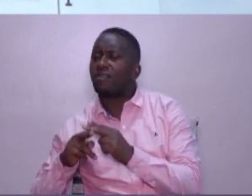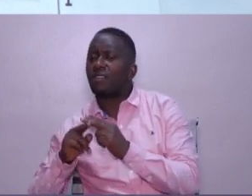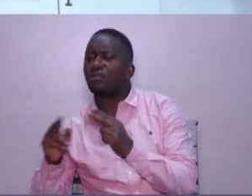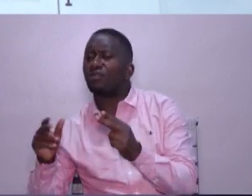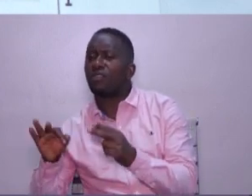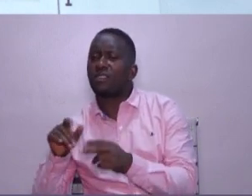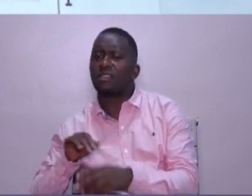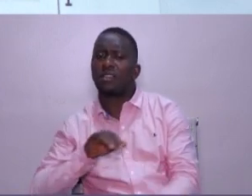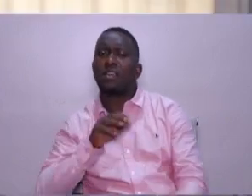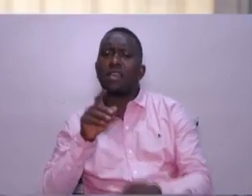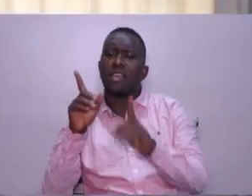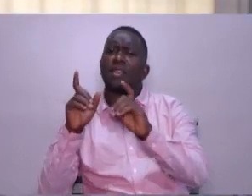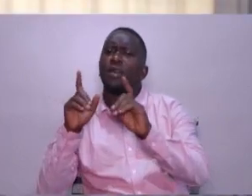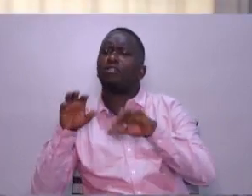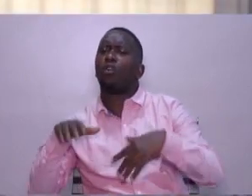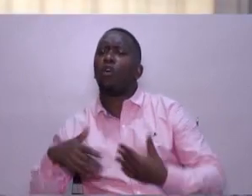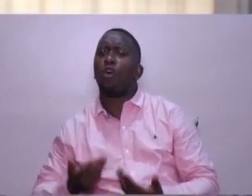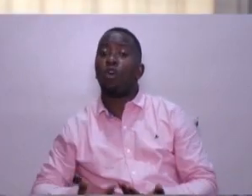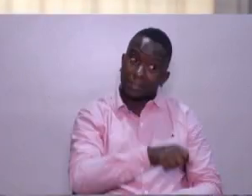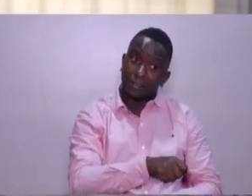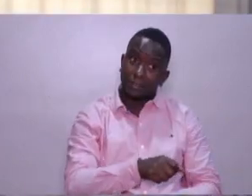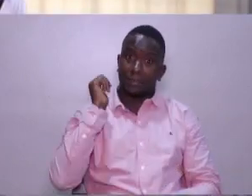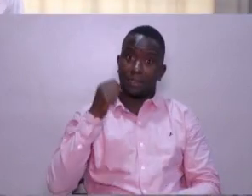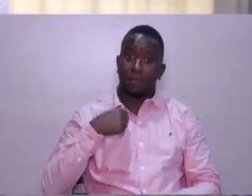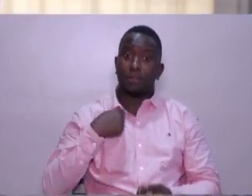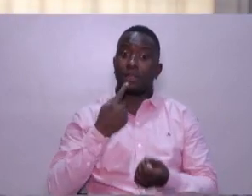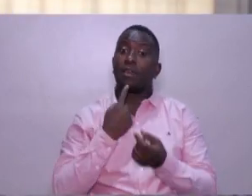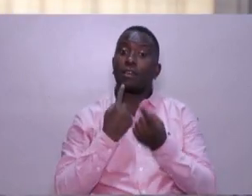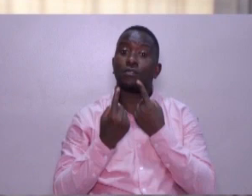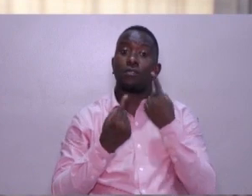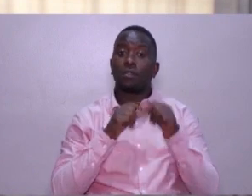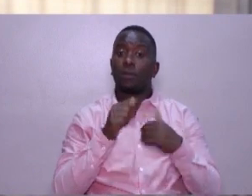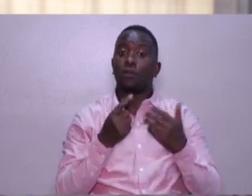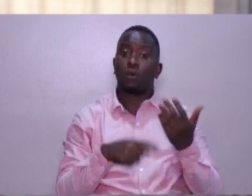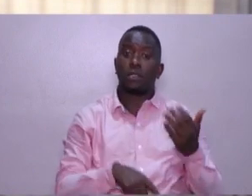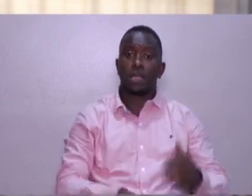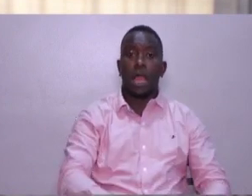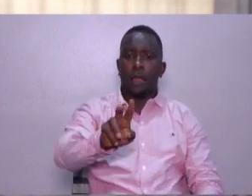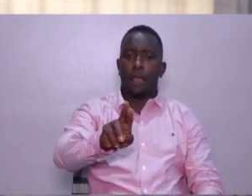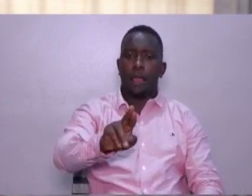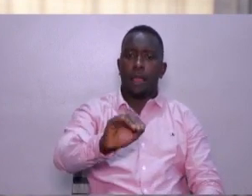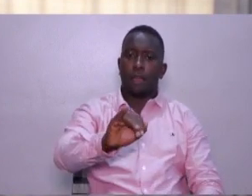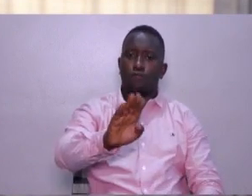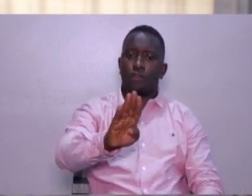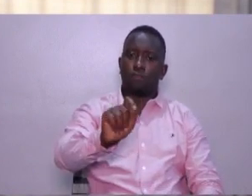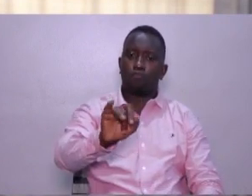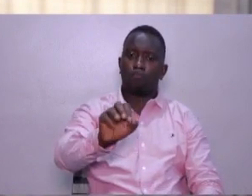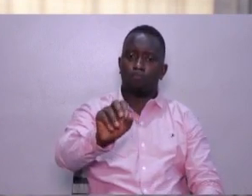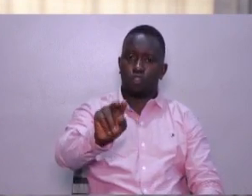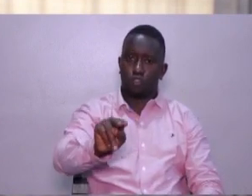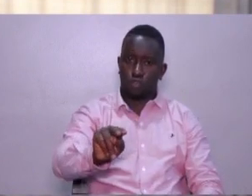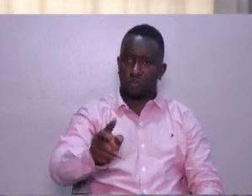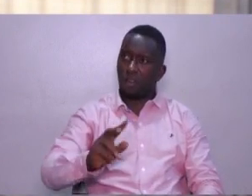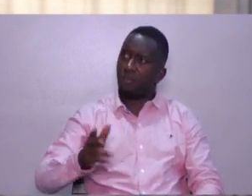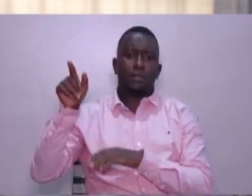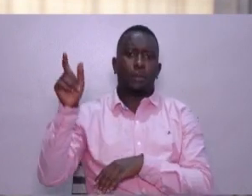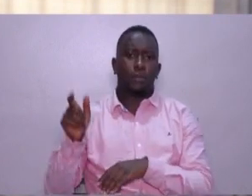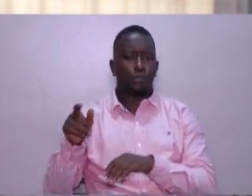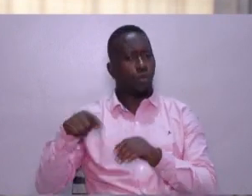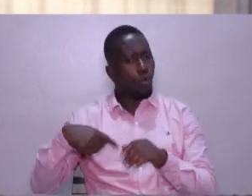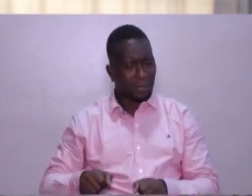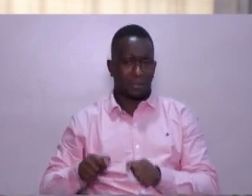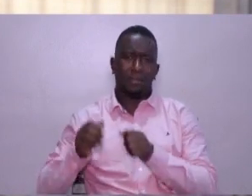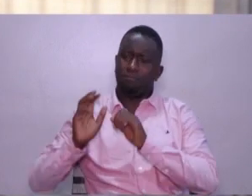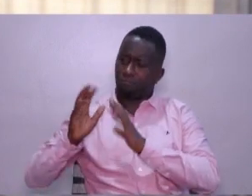Absolutely. Yesterday I talked about attribution. Yes, important. Especially now for us at higher education. Yes, always attribute,